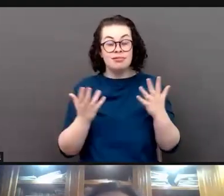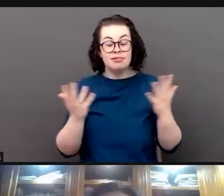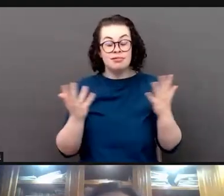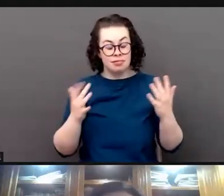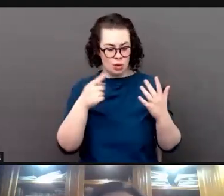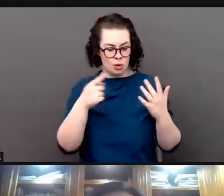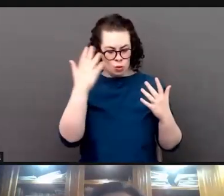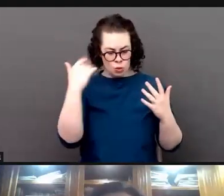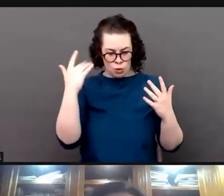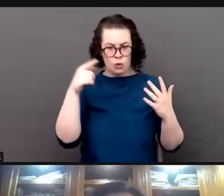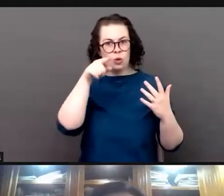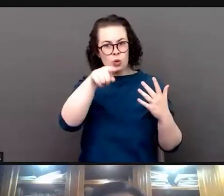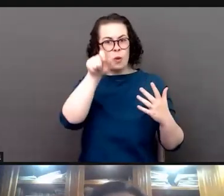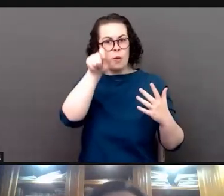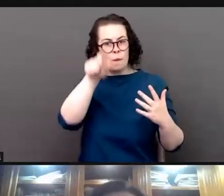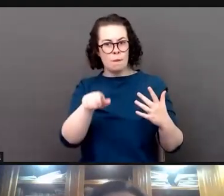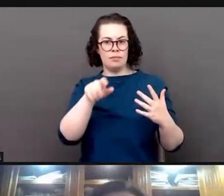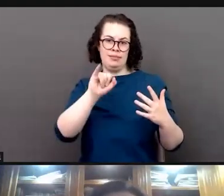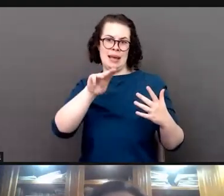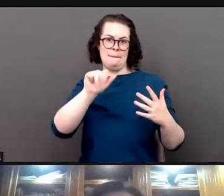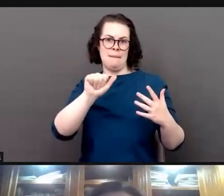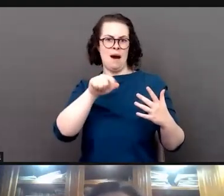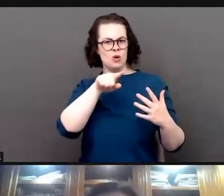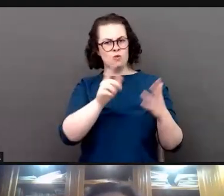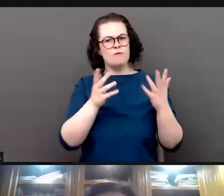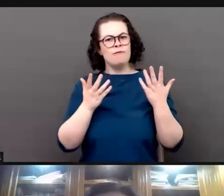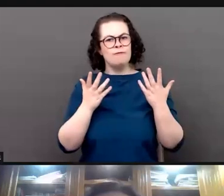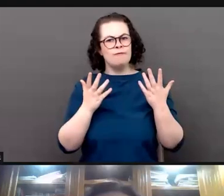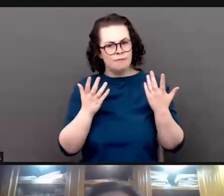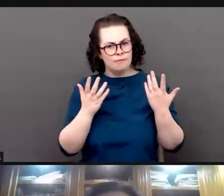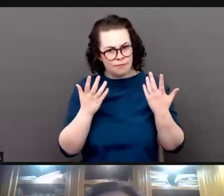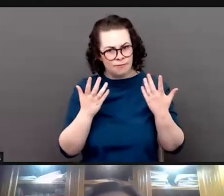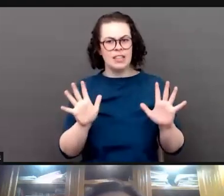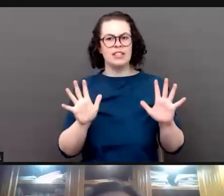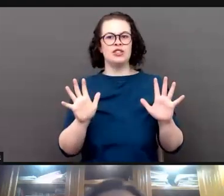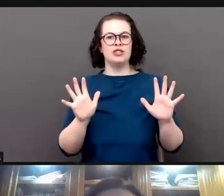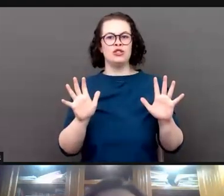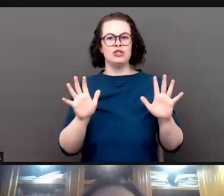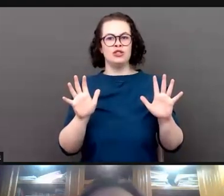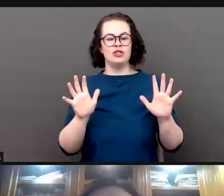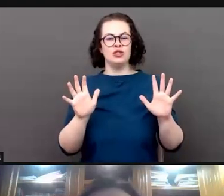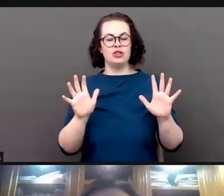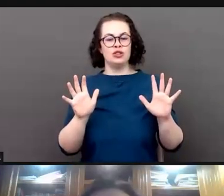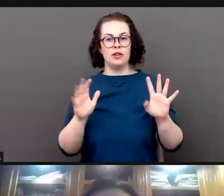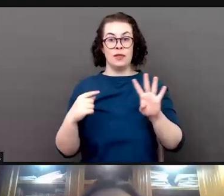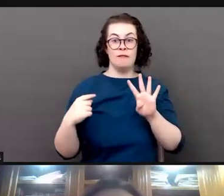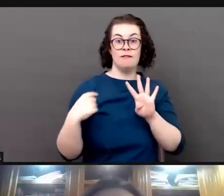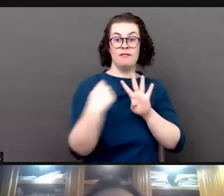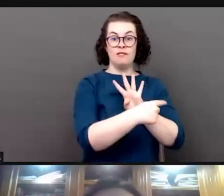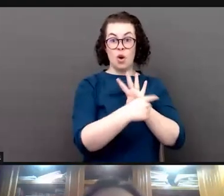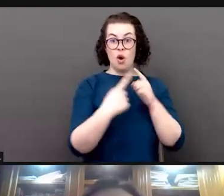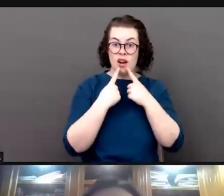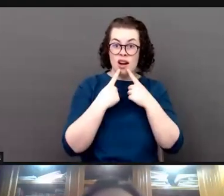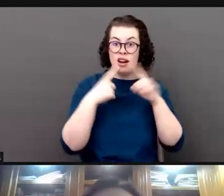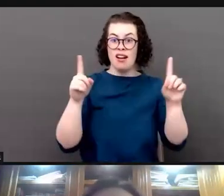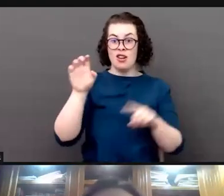person who improves the 4 mandates that have been launched by the European Commission on accessibility. The